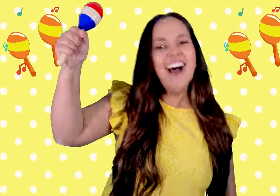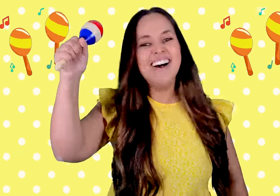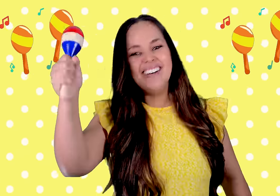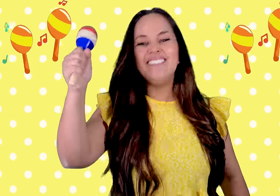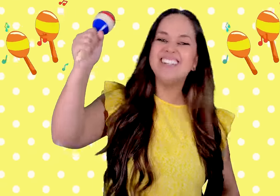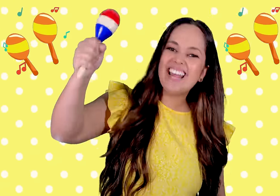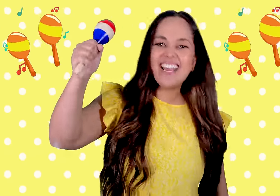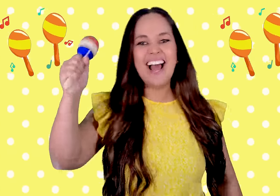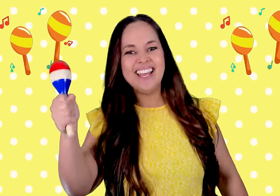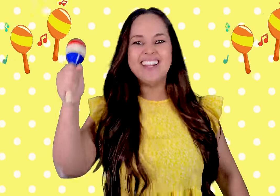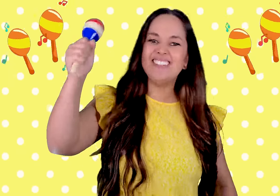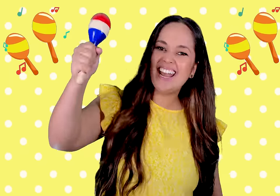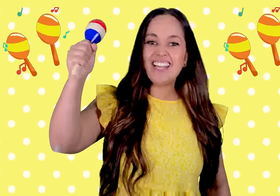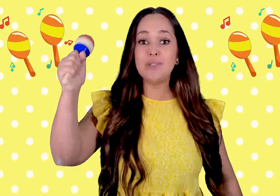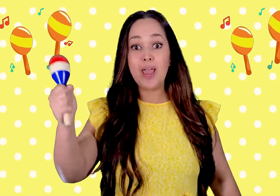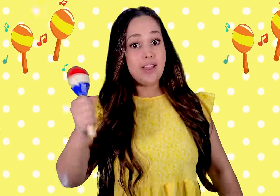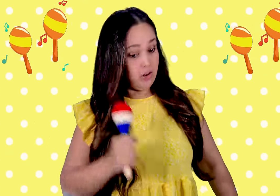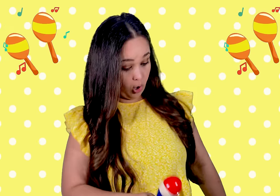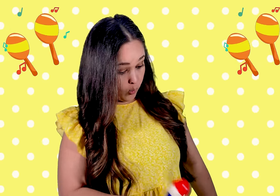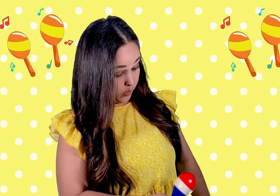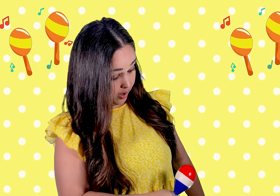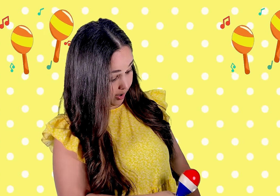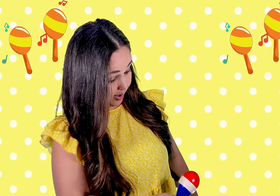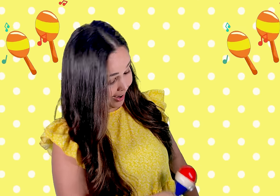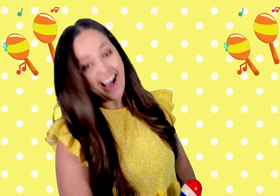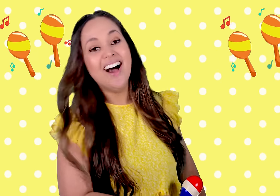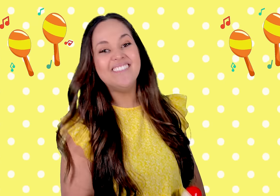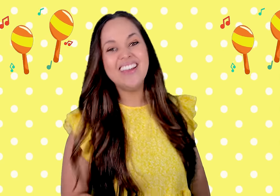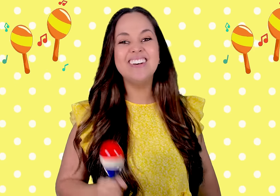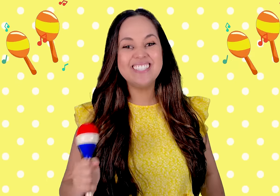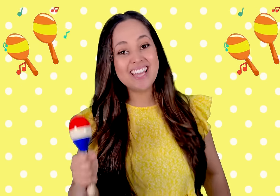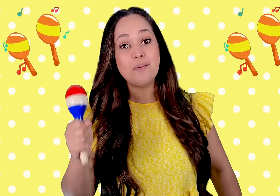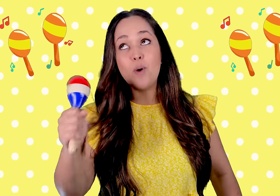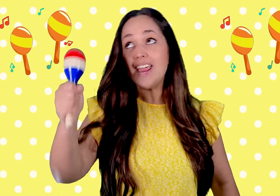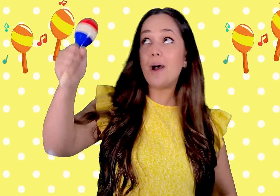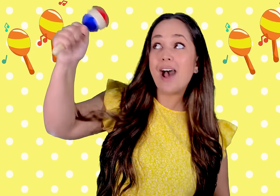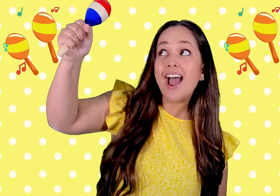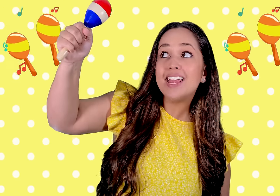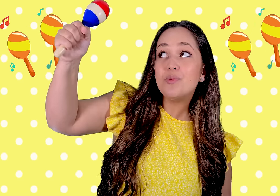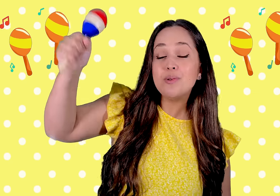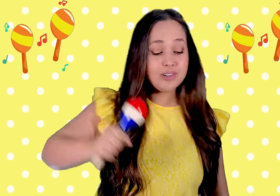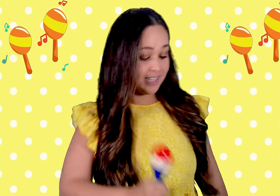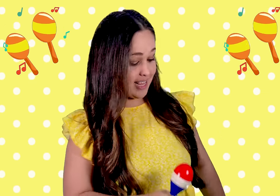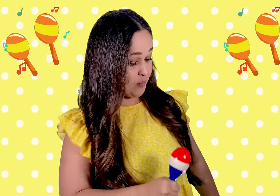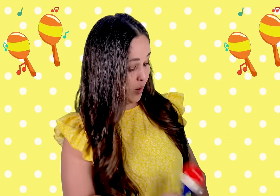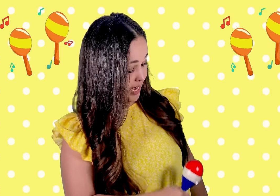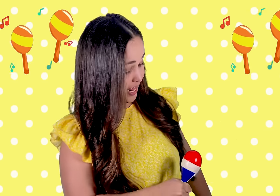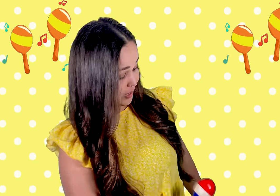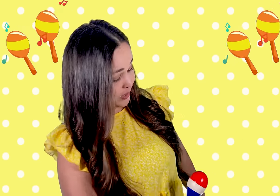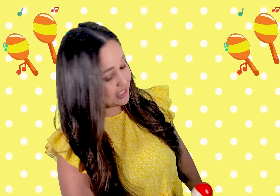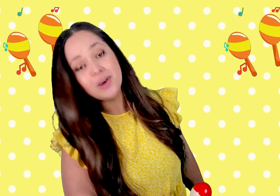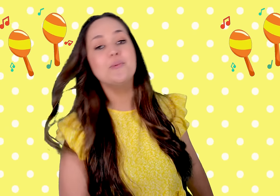high. We will shake our little shakers way down low. We will will shake them way up high and we will shake them